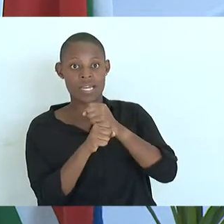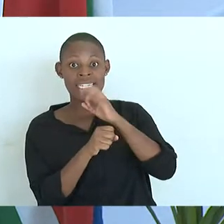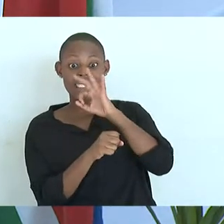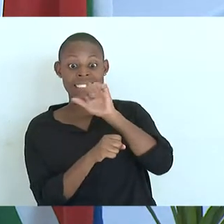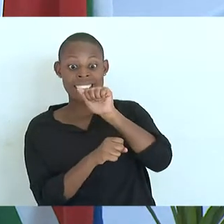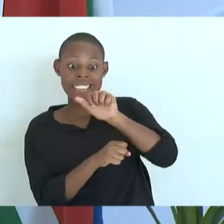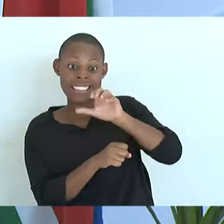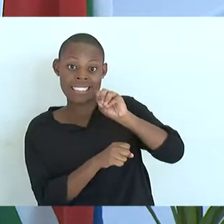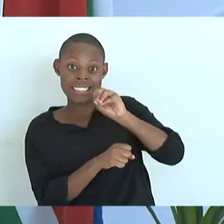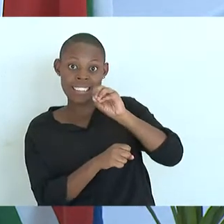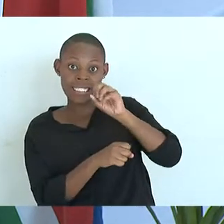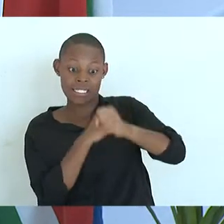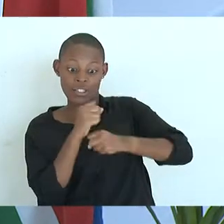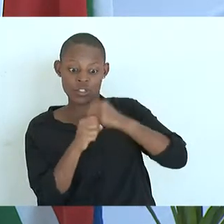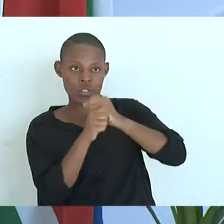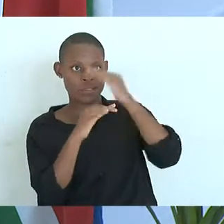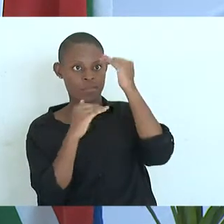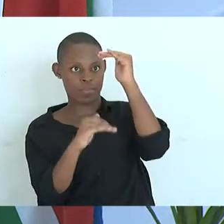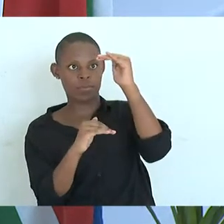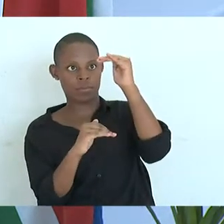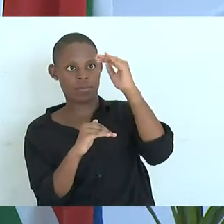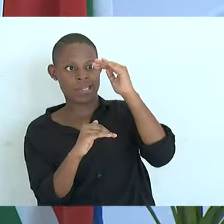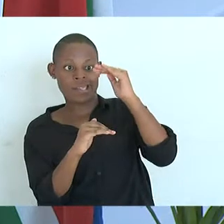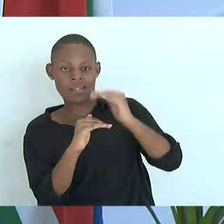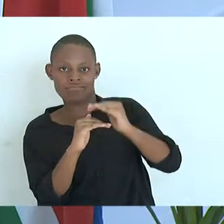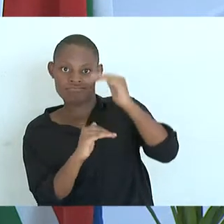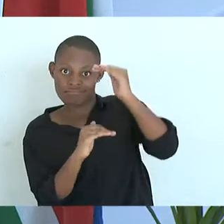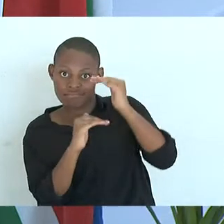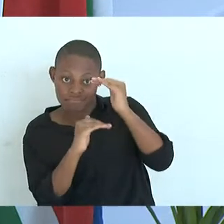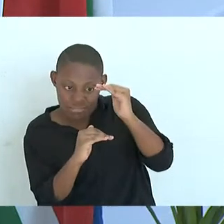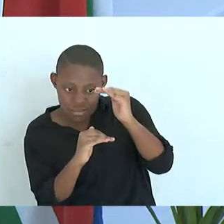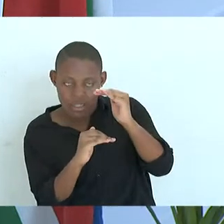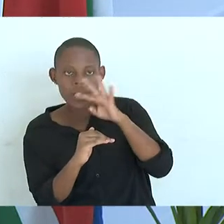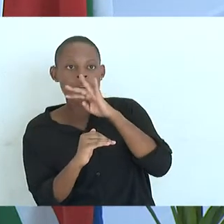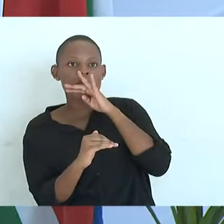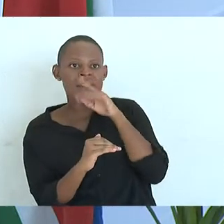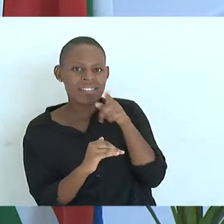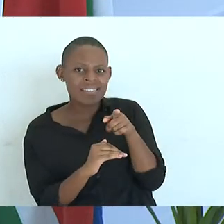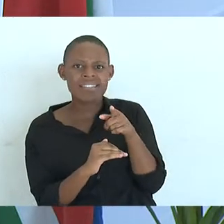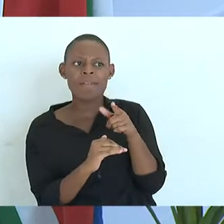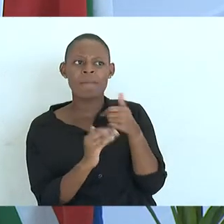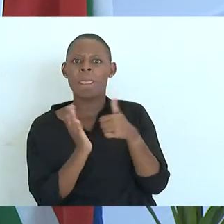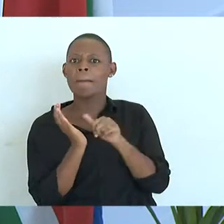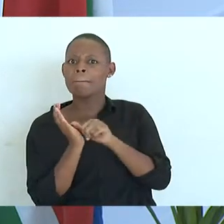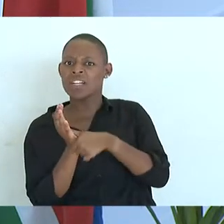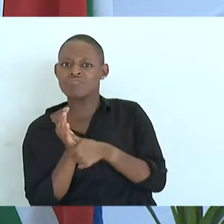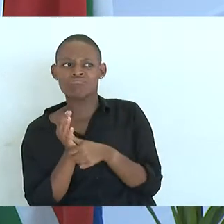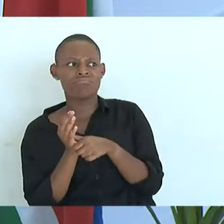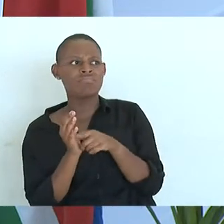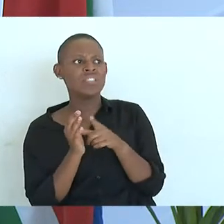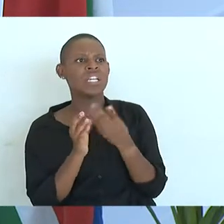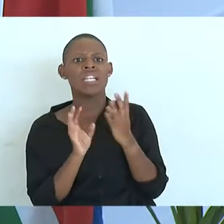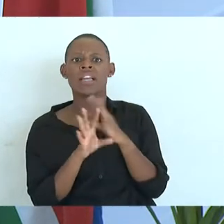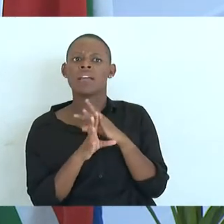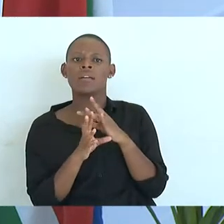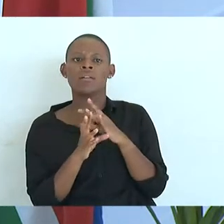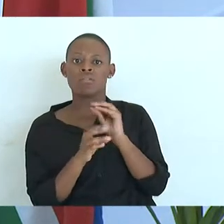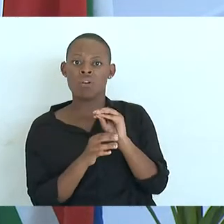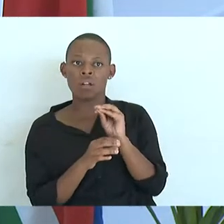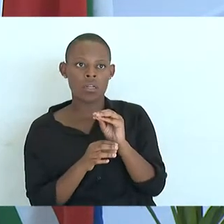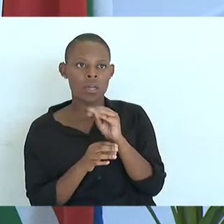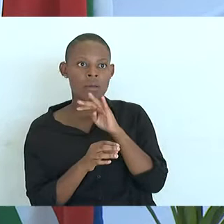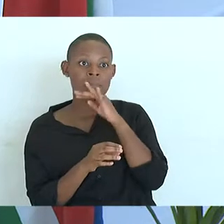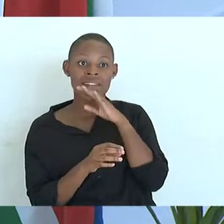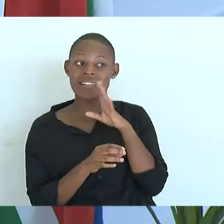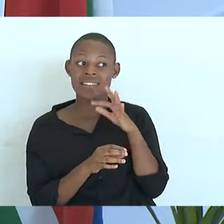abekho esigabeni sempesheni but futhi abakho ekutheni bathole amanye ama opportunities